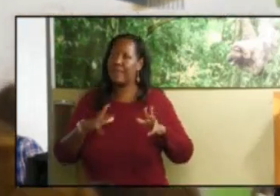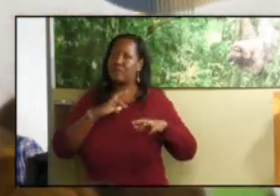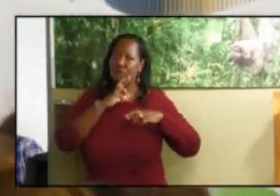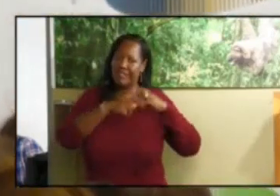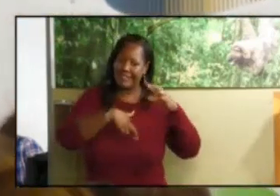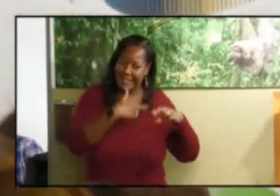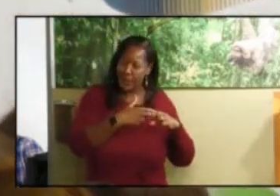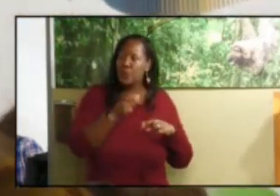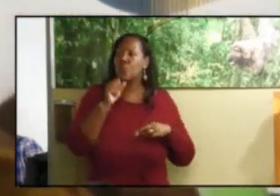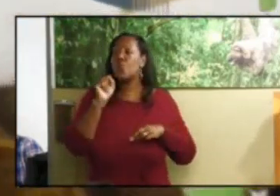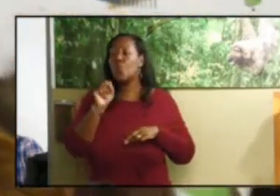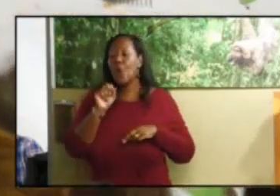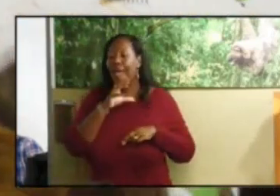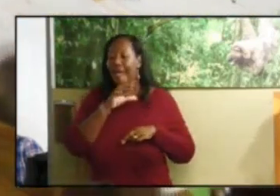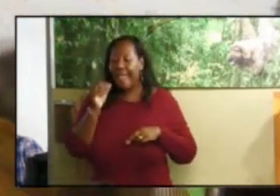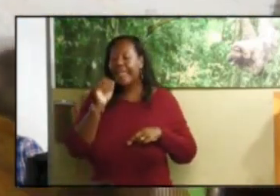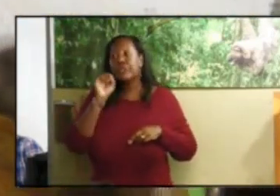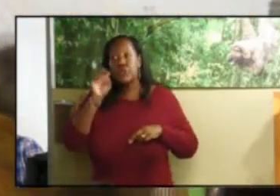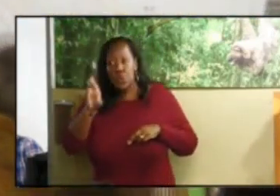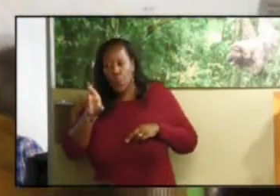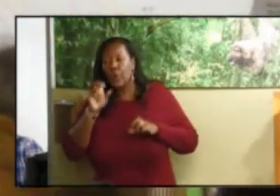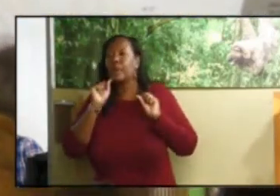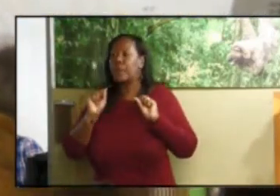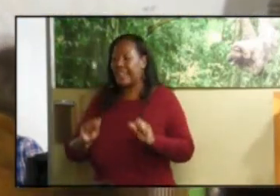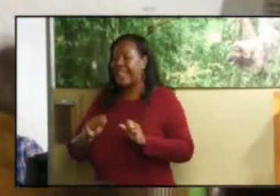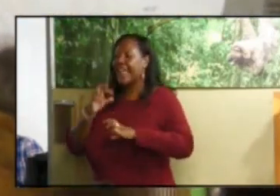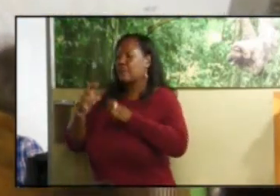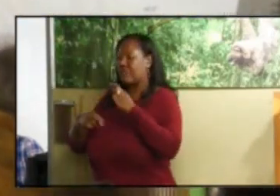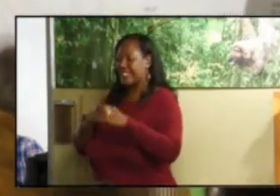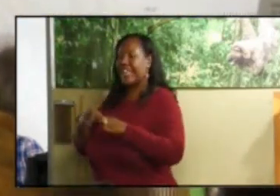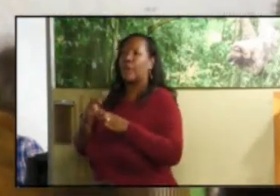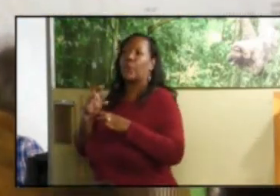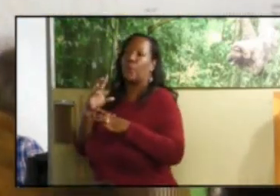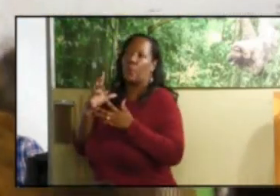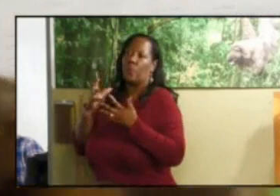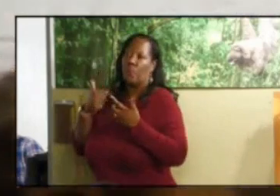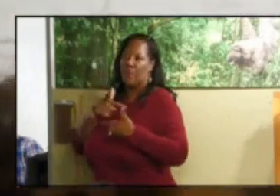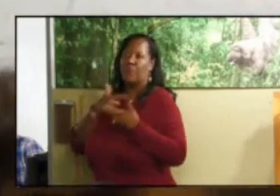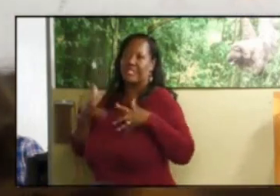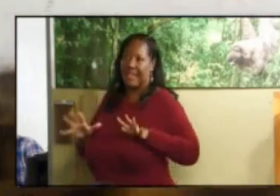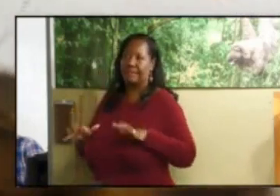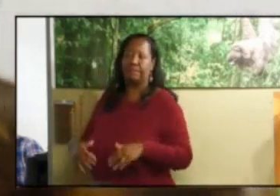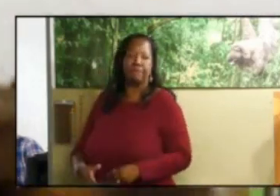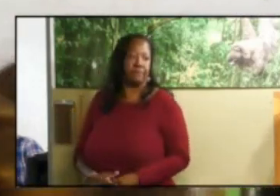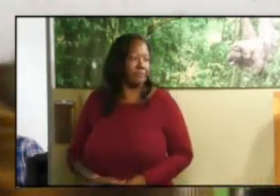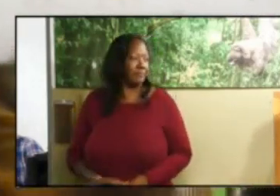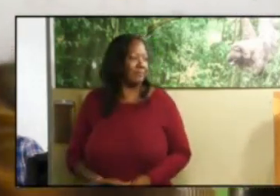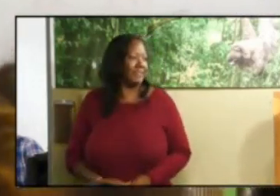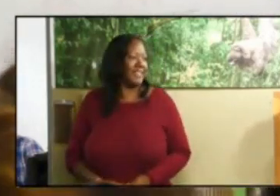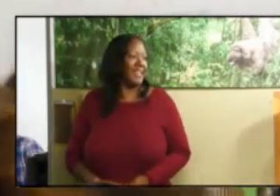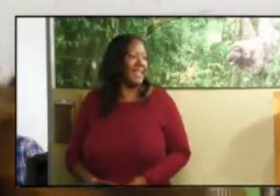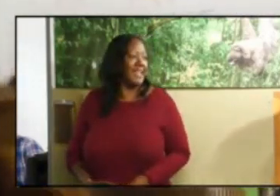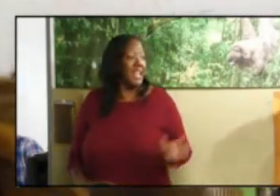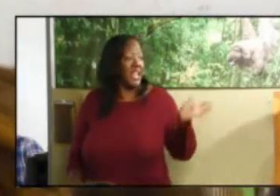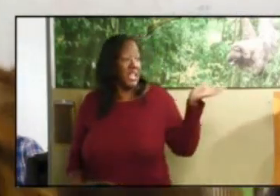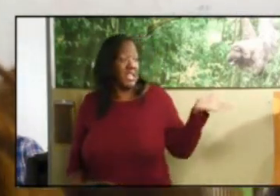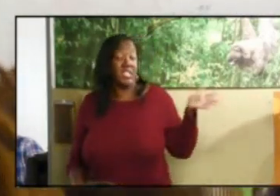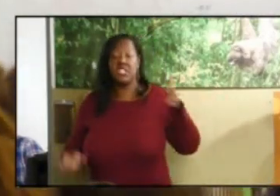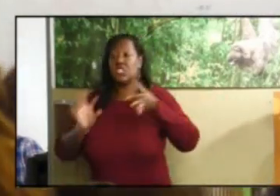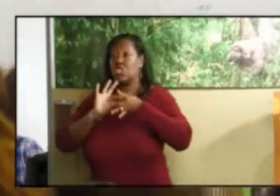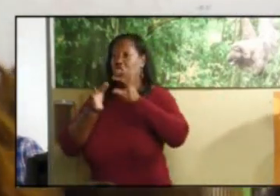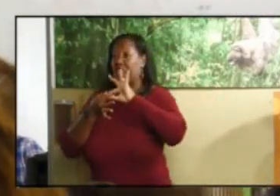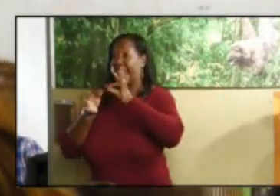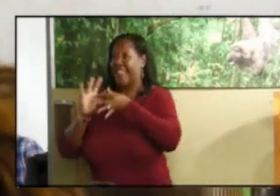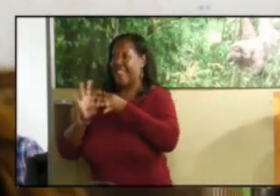or that they can be recycled after their use. And I'm going to share one more example of, this is a material